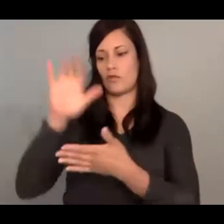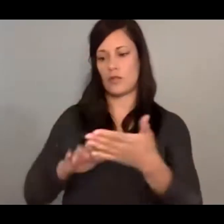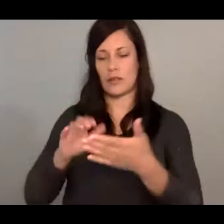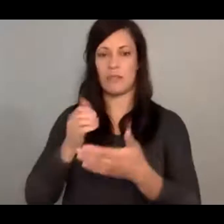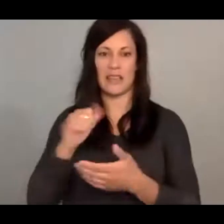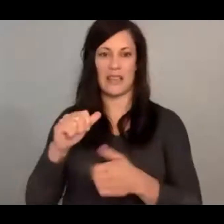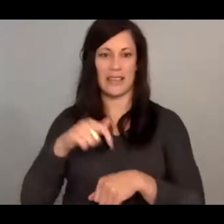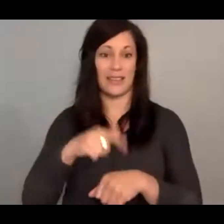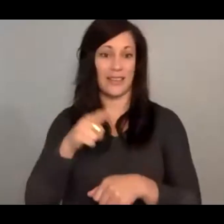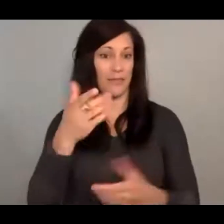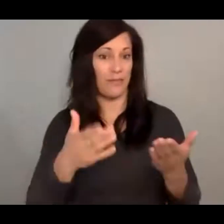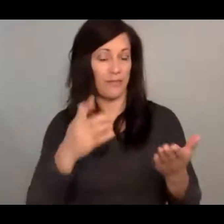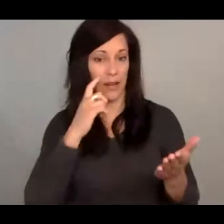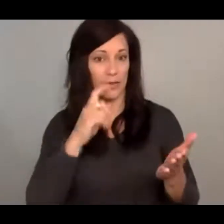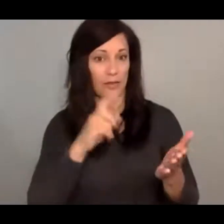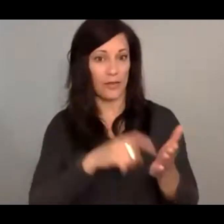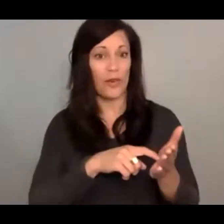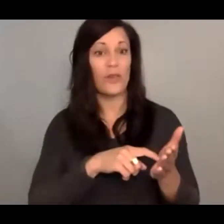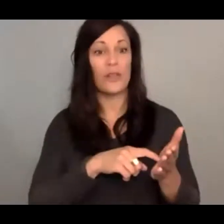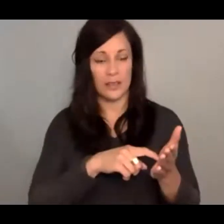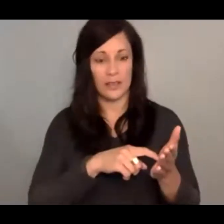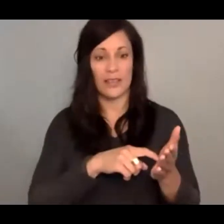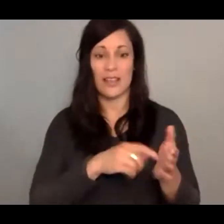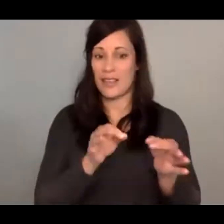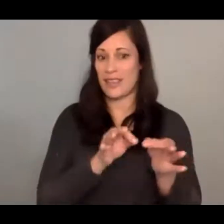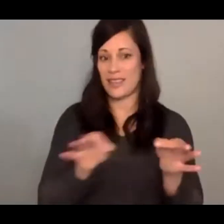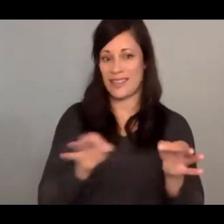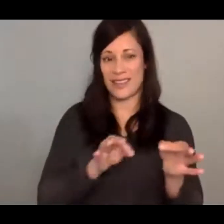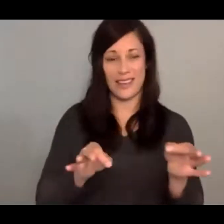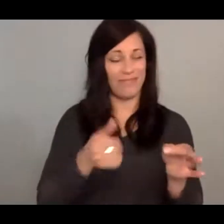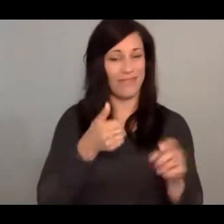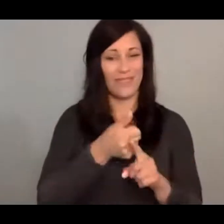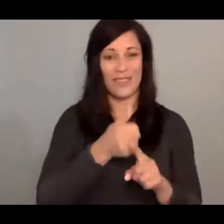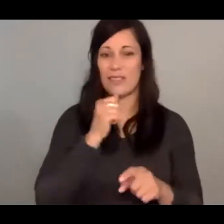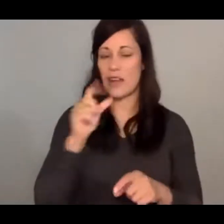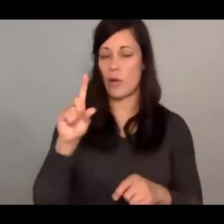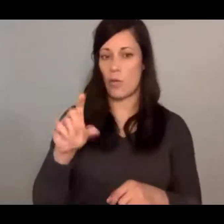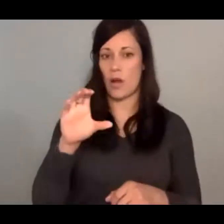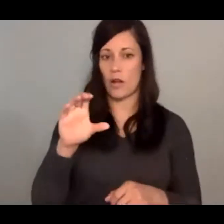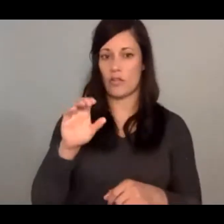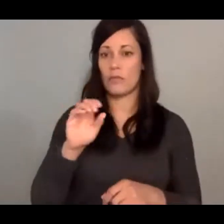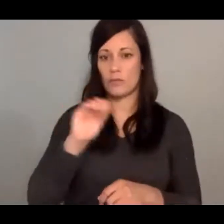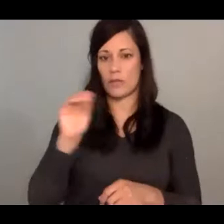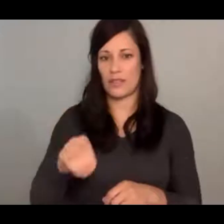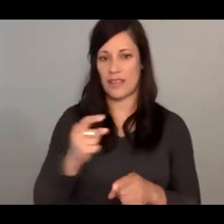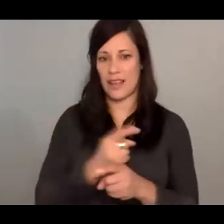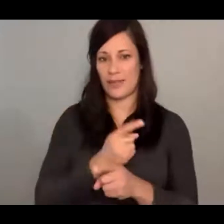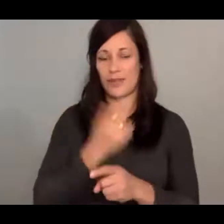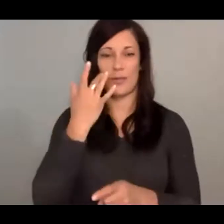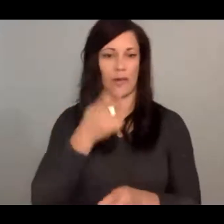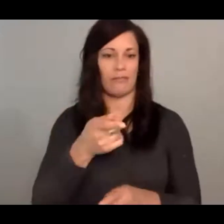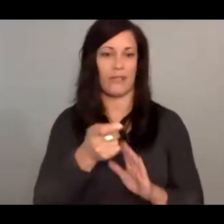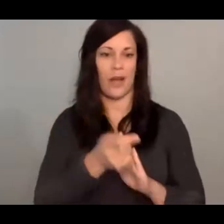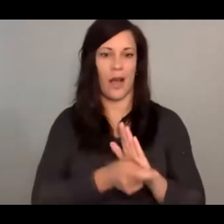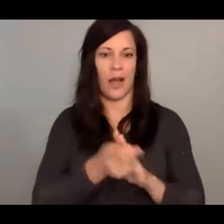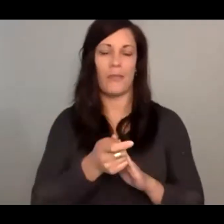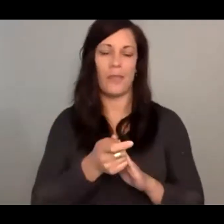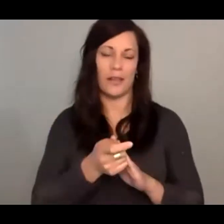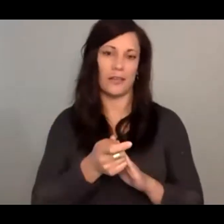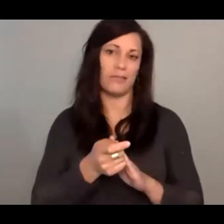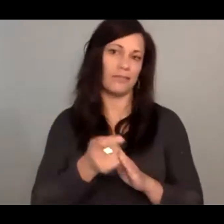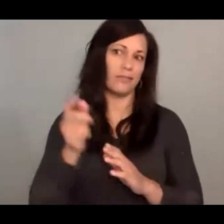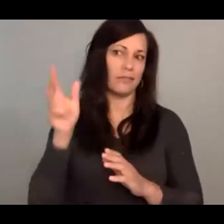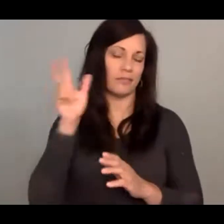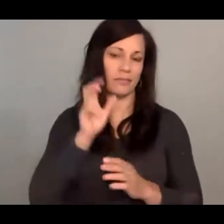already noticed, please be aware the subtitles will not be 100% accurate as they are automatically generated. We have also asked